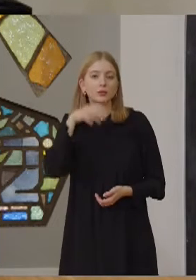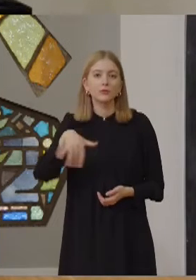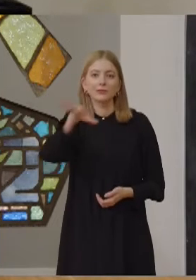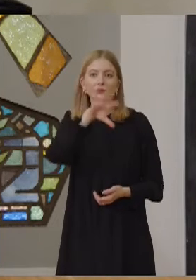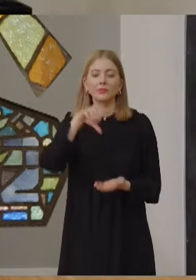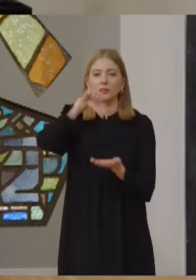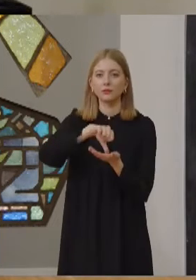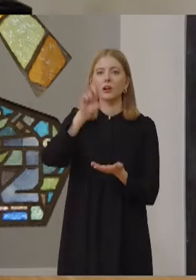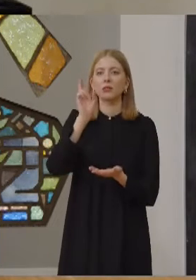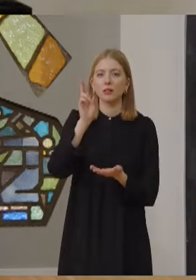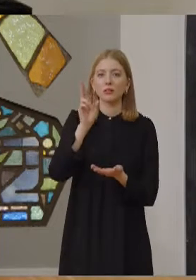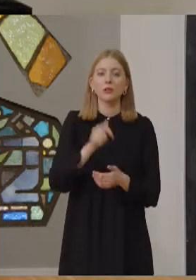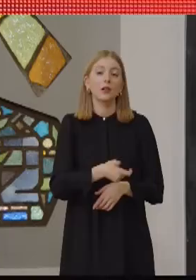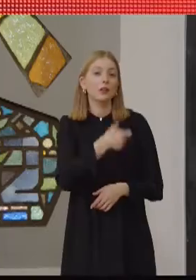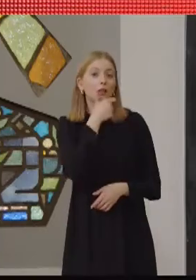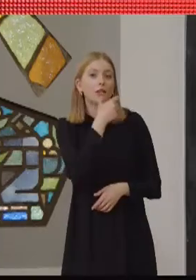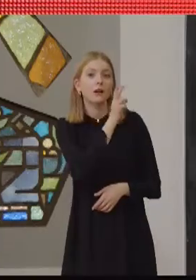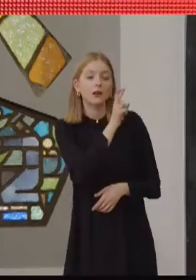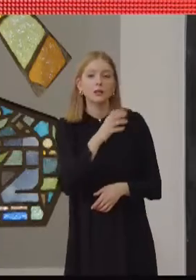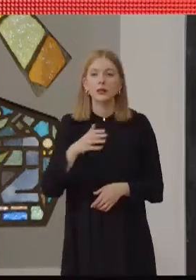Good morning, ladies and gentlemen.